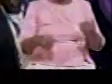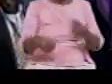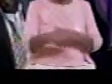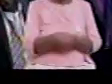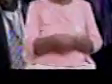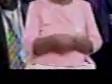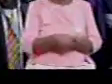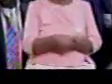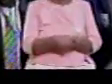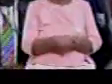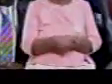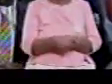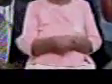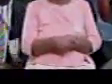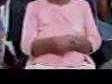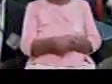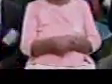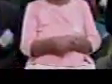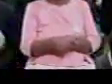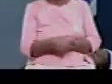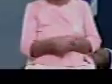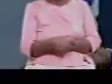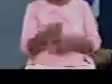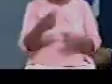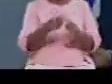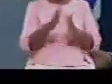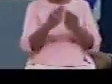I'm reading from the book of Genesis,